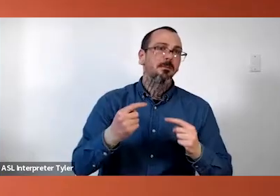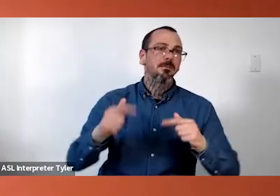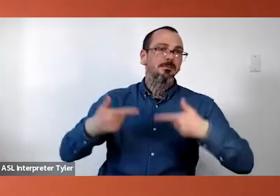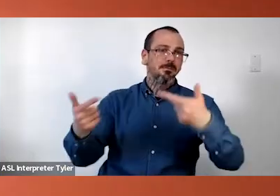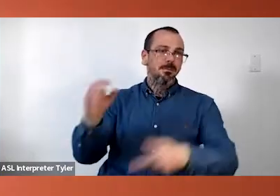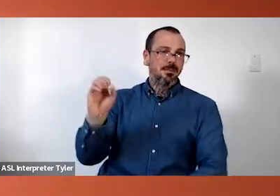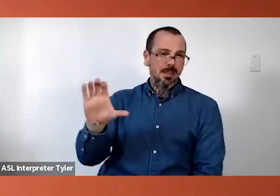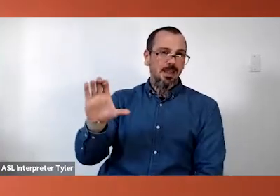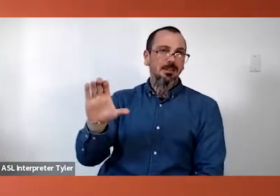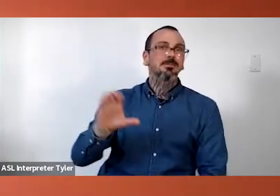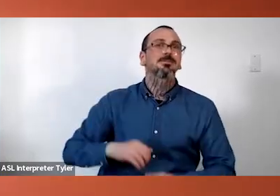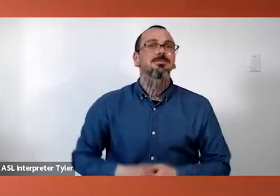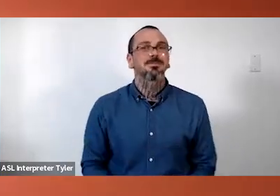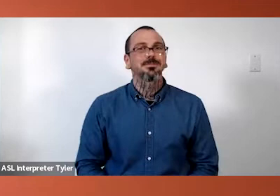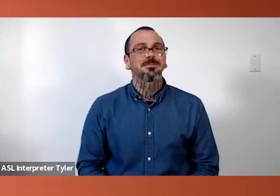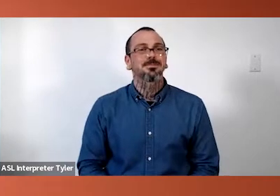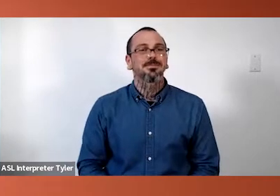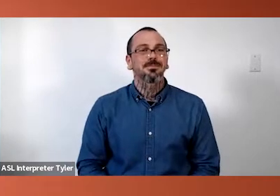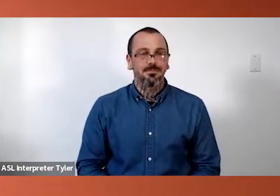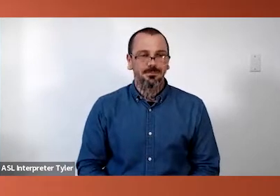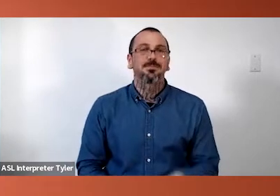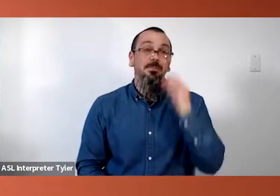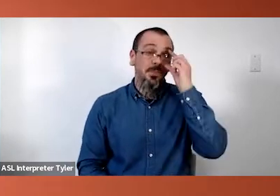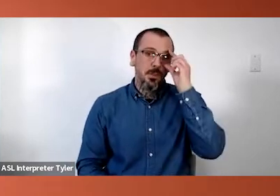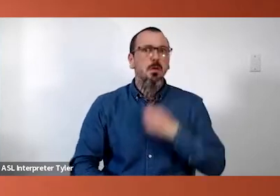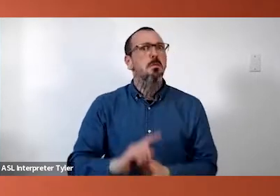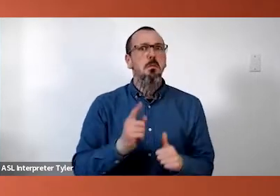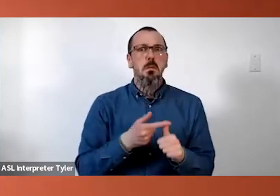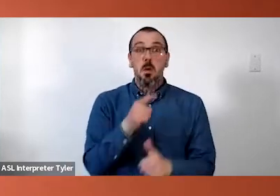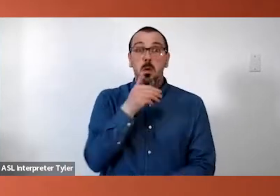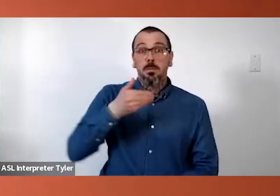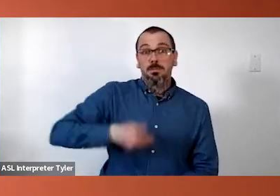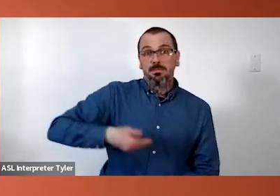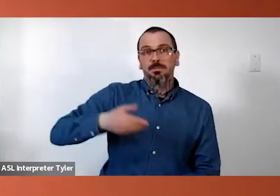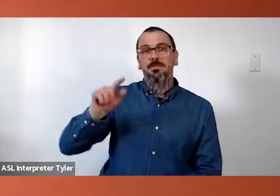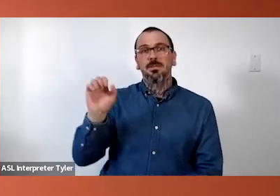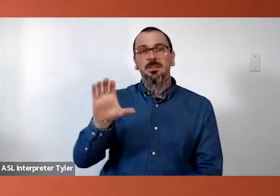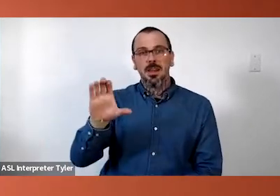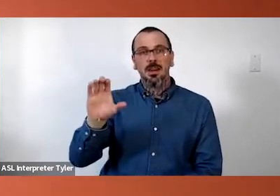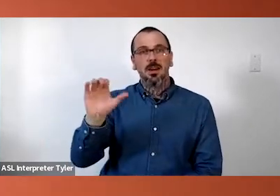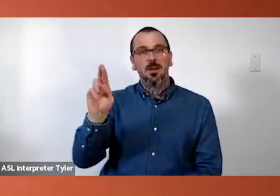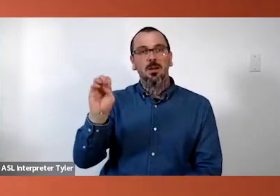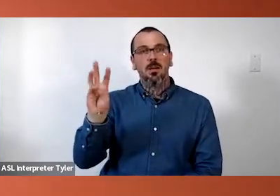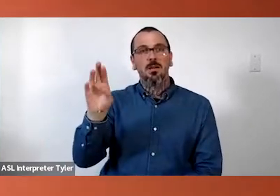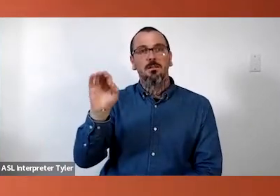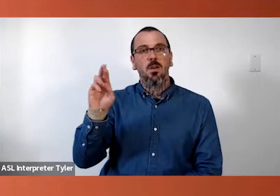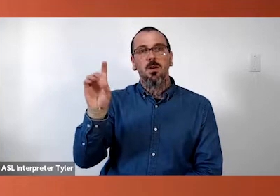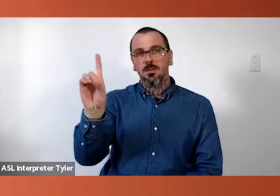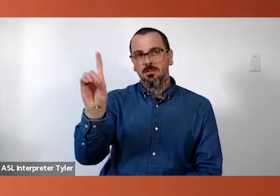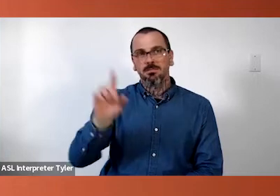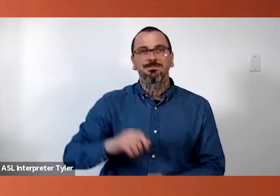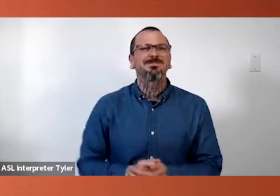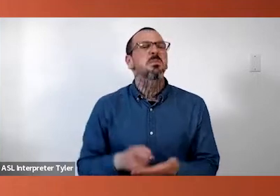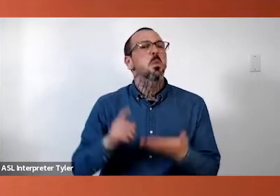So we'll just do a quick start. Who are we? So I am Zachariah Crawford, or Zach Crawford. I'm a